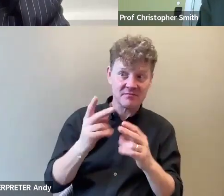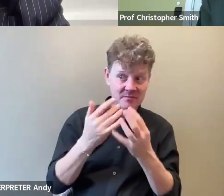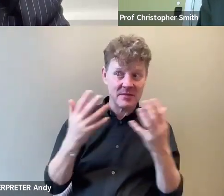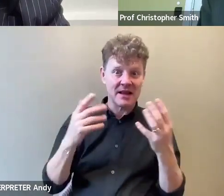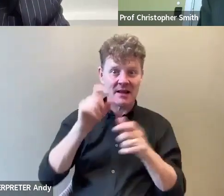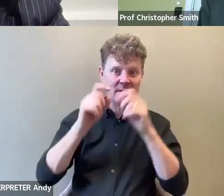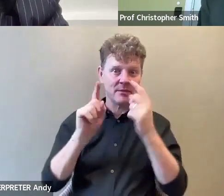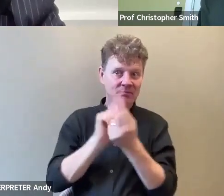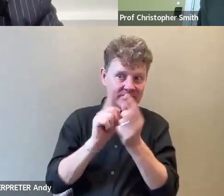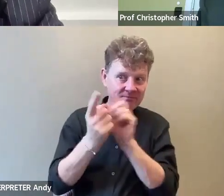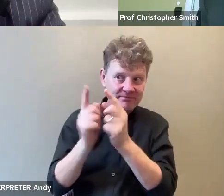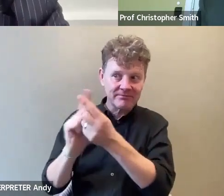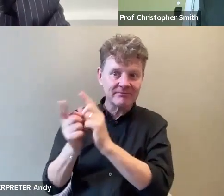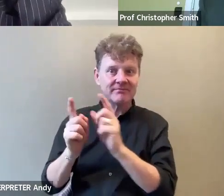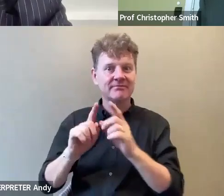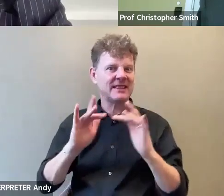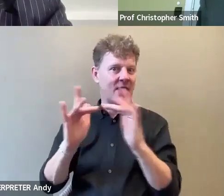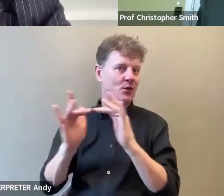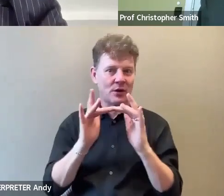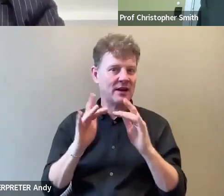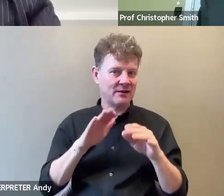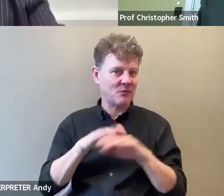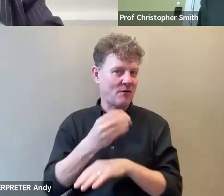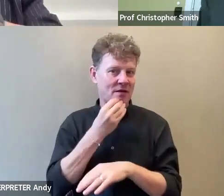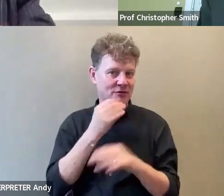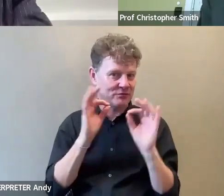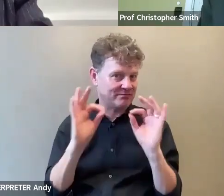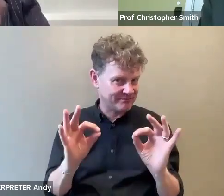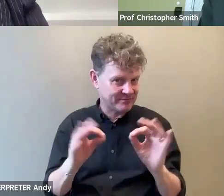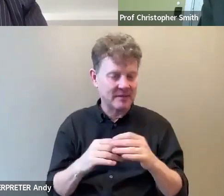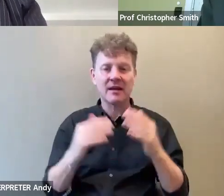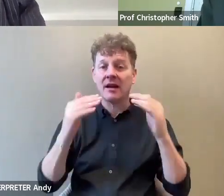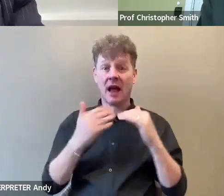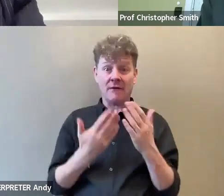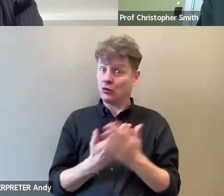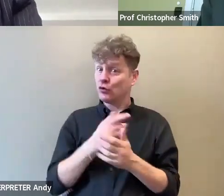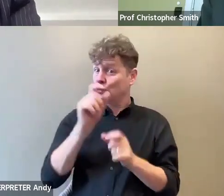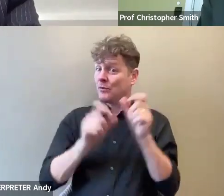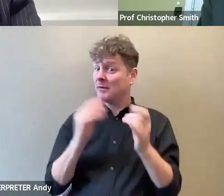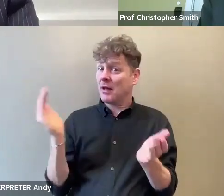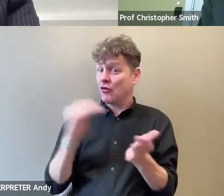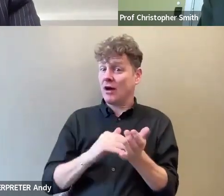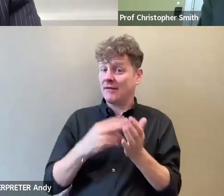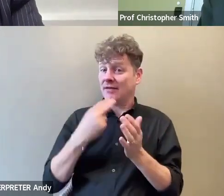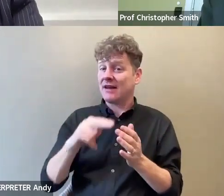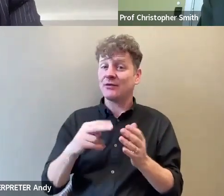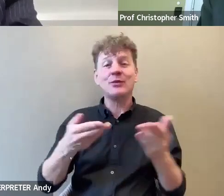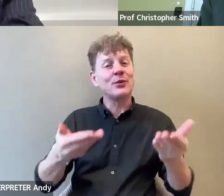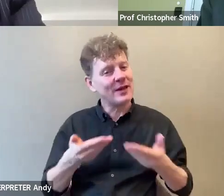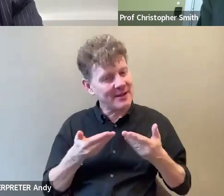aka networking over lunch, so that's always great to see too. And we have got some new people that have arrived this afternoon as well, so you're very